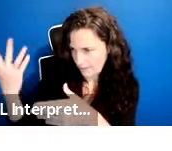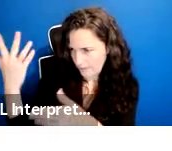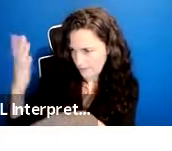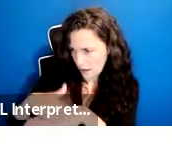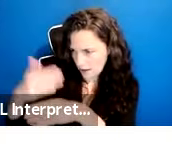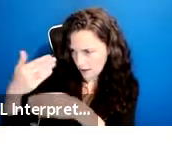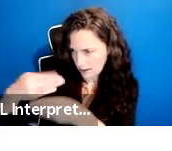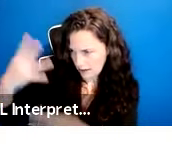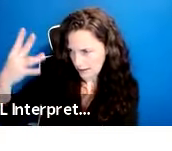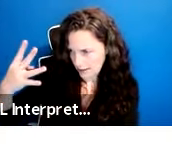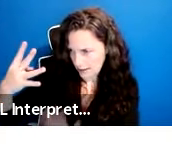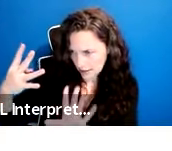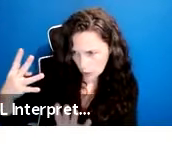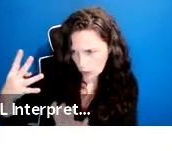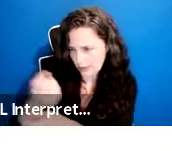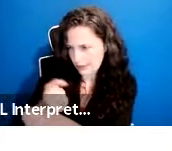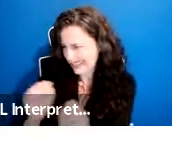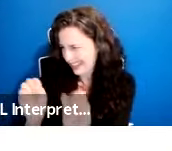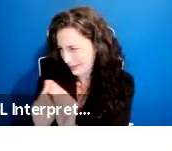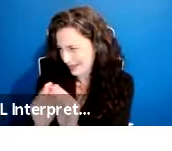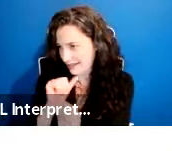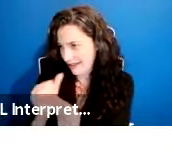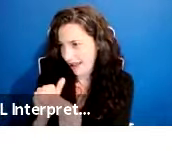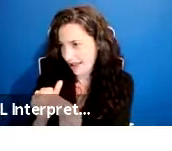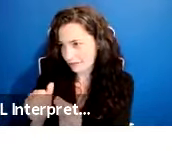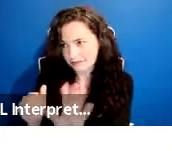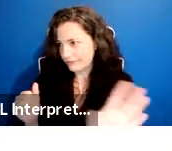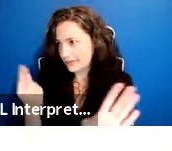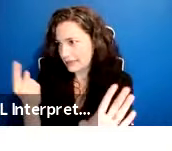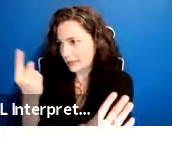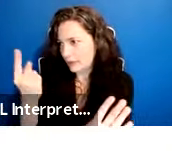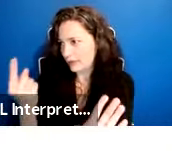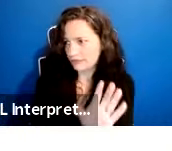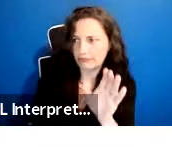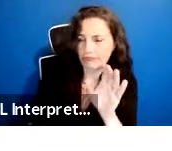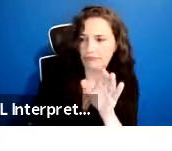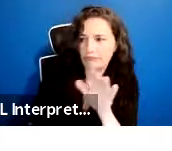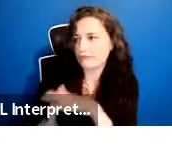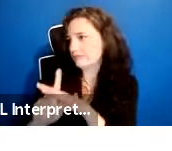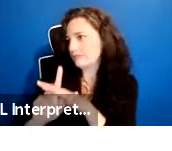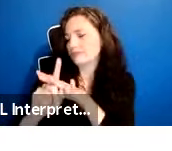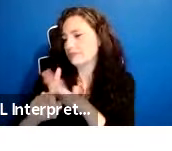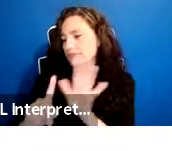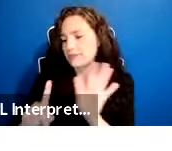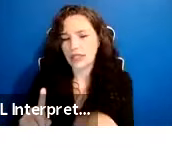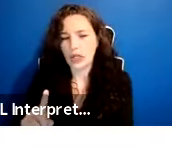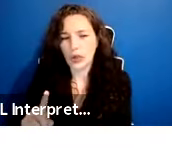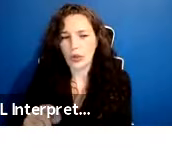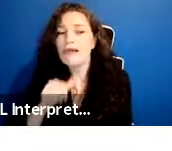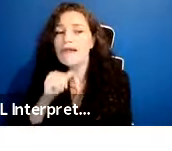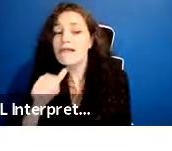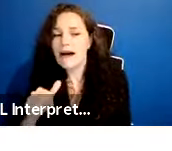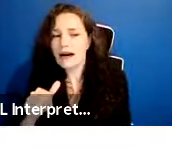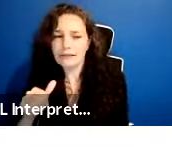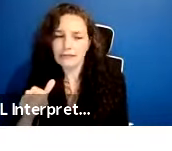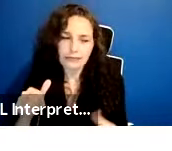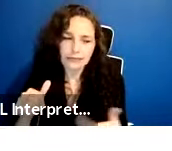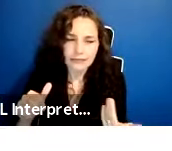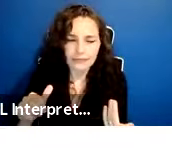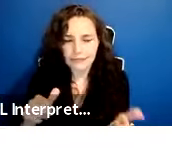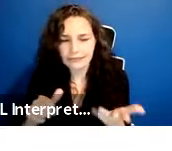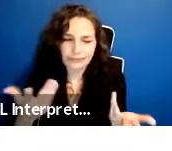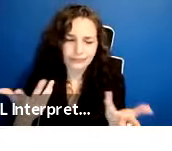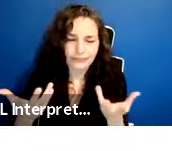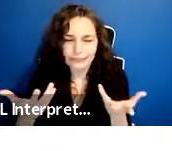meeting secure and and as a way of preventing unintended participants from entering your